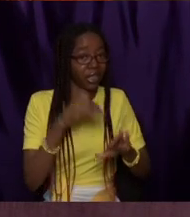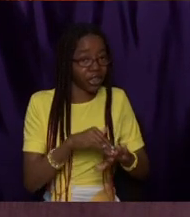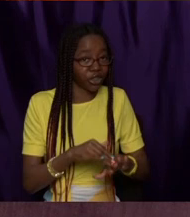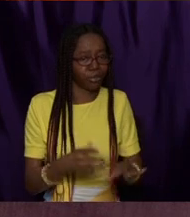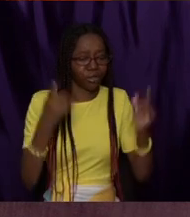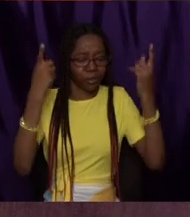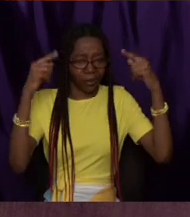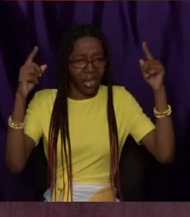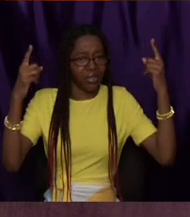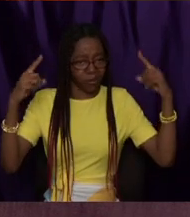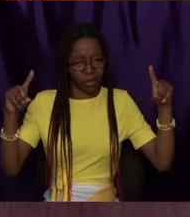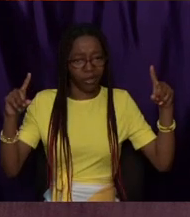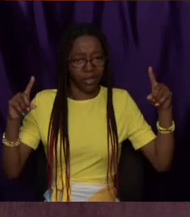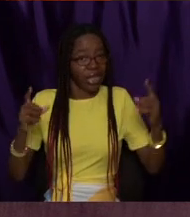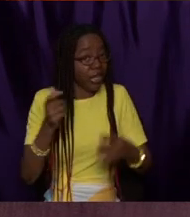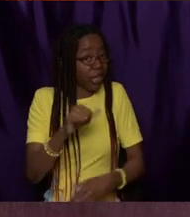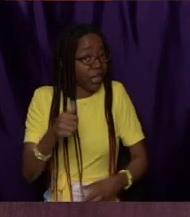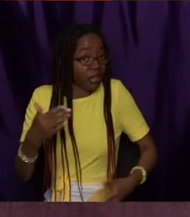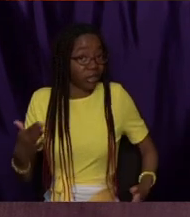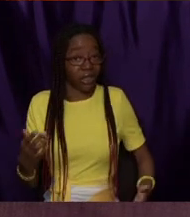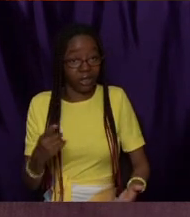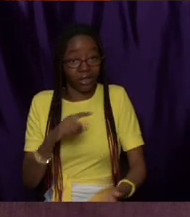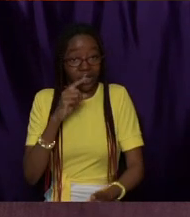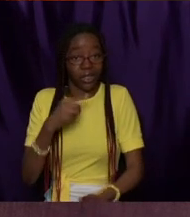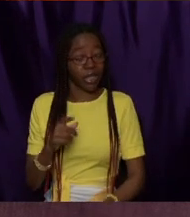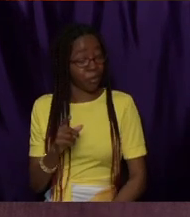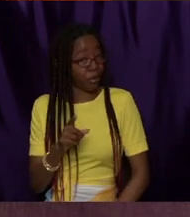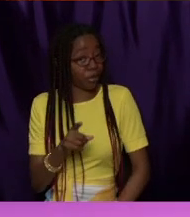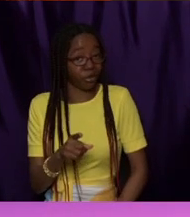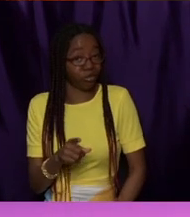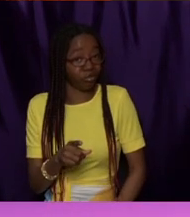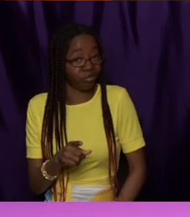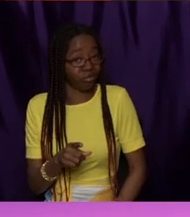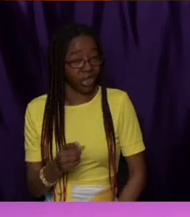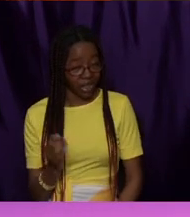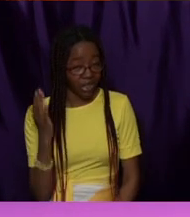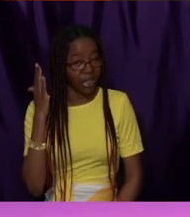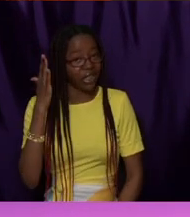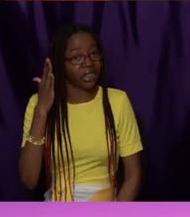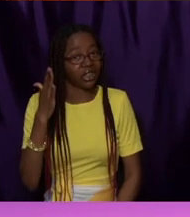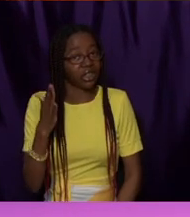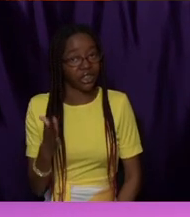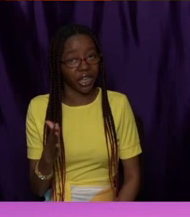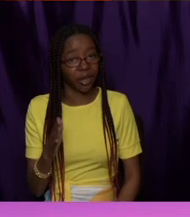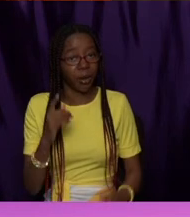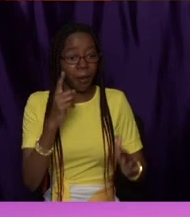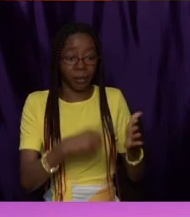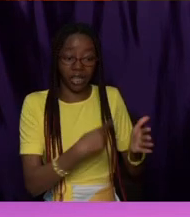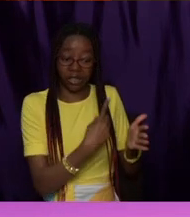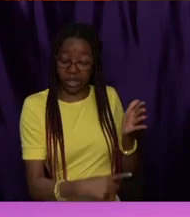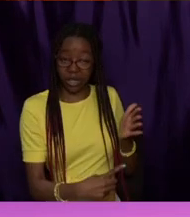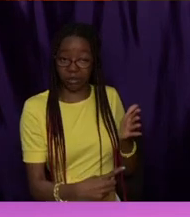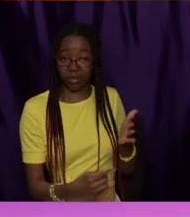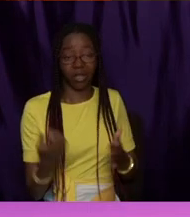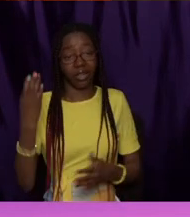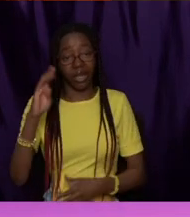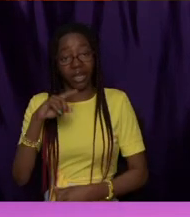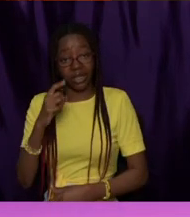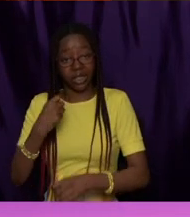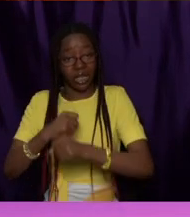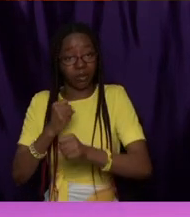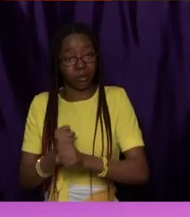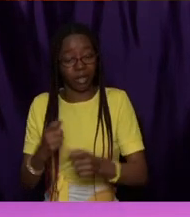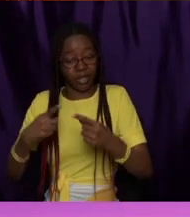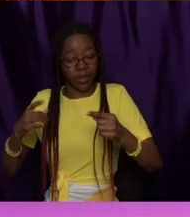shall prosper. And anything they say about you, it shall be condemned. God says, I'm gonna make